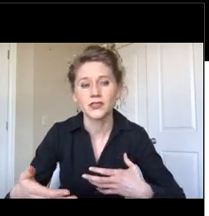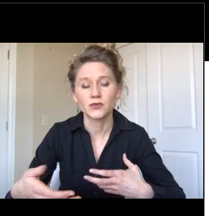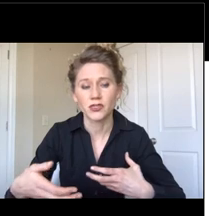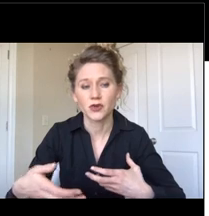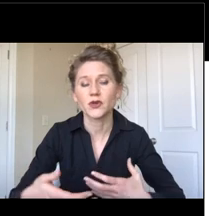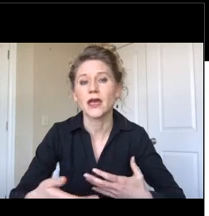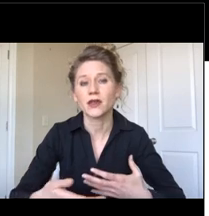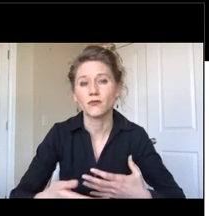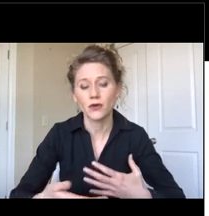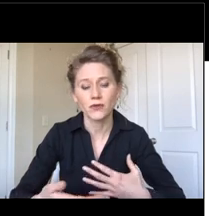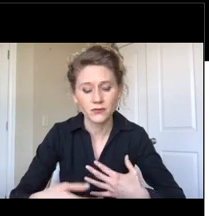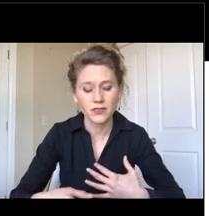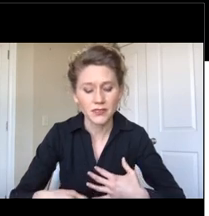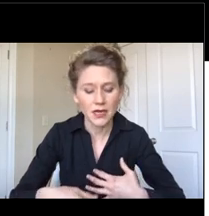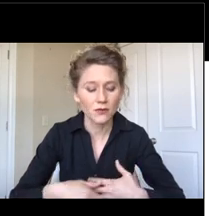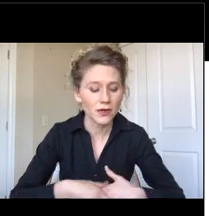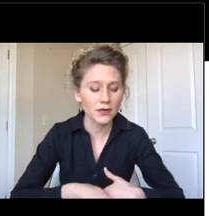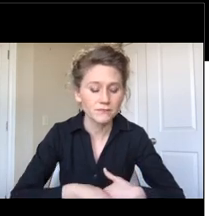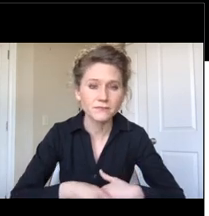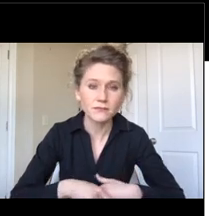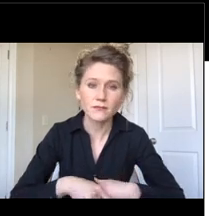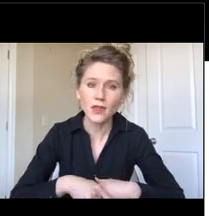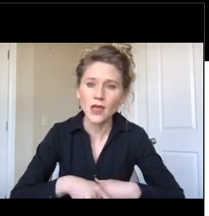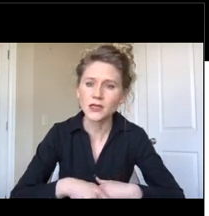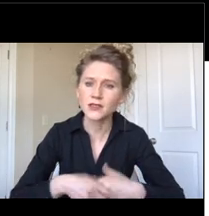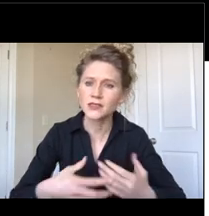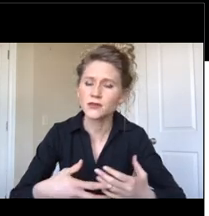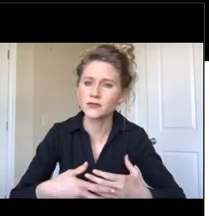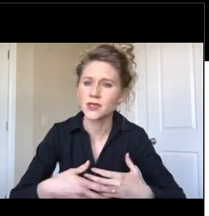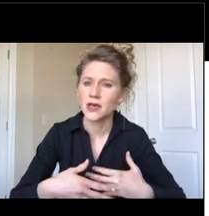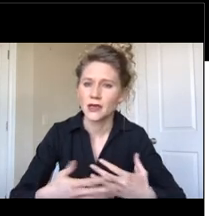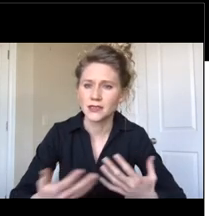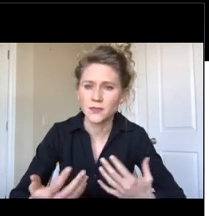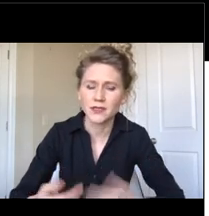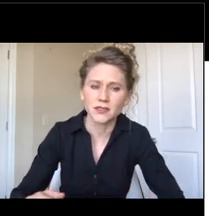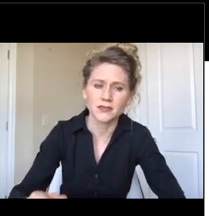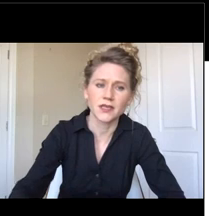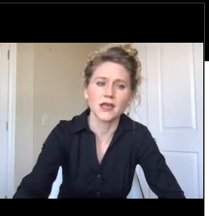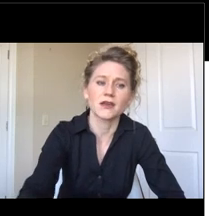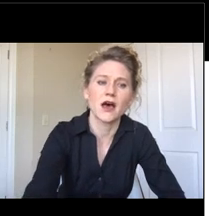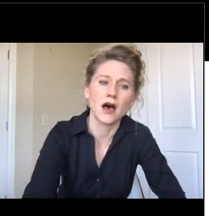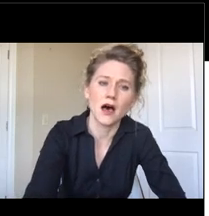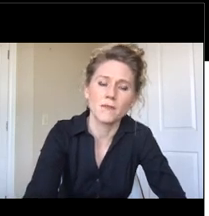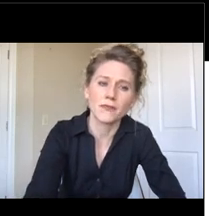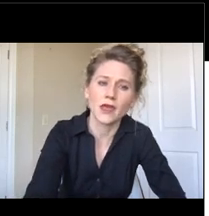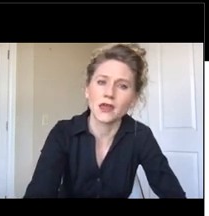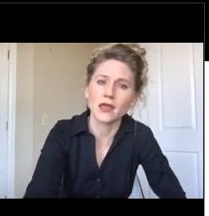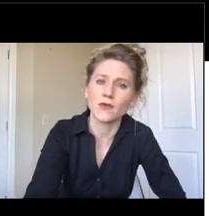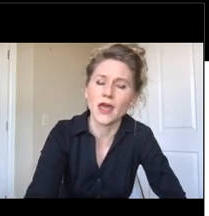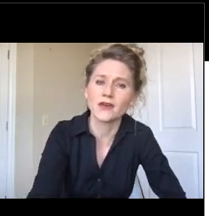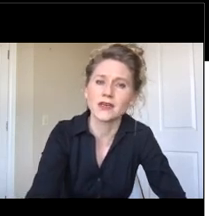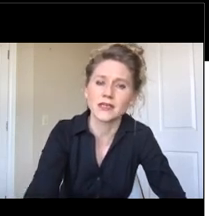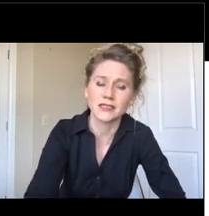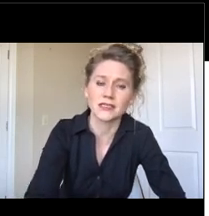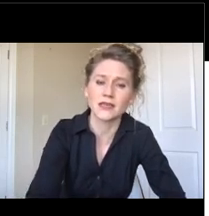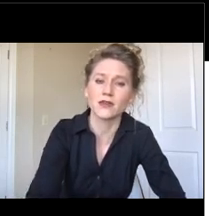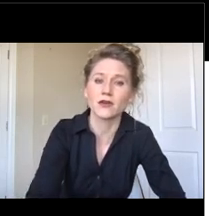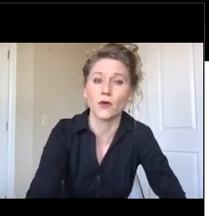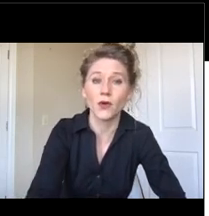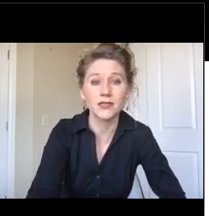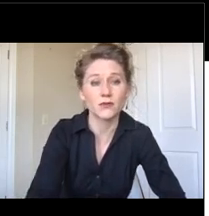which created roadresource.org. So that's who's kind of speaking to you today. And we have